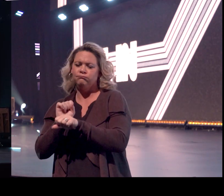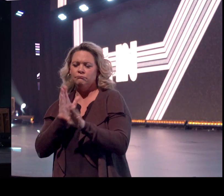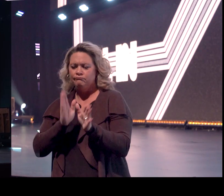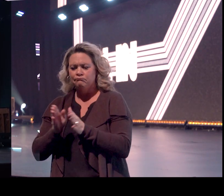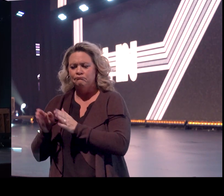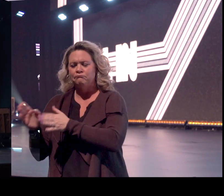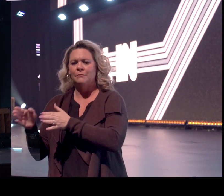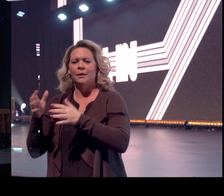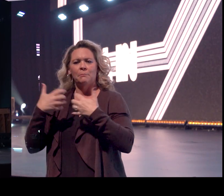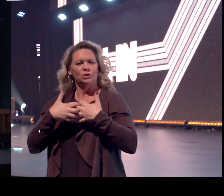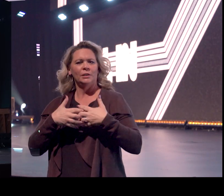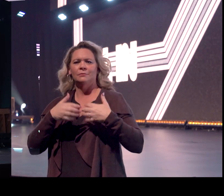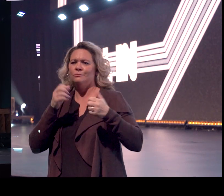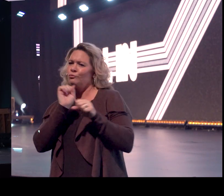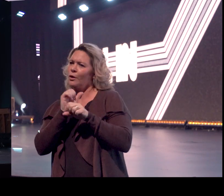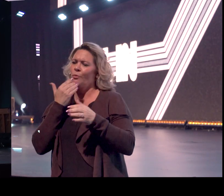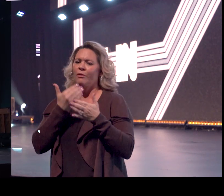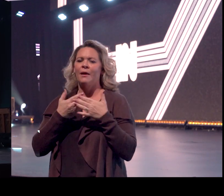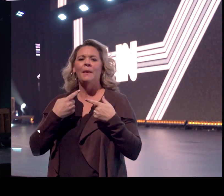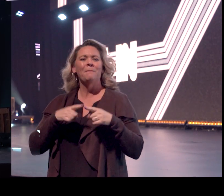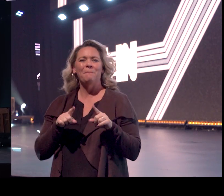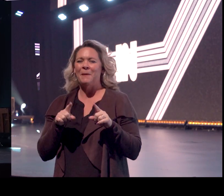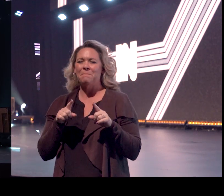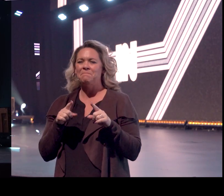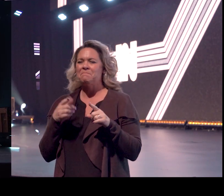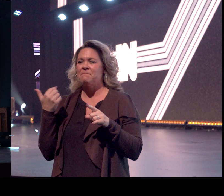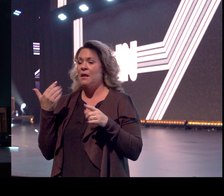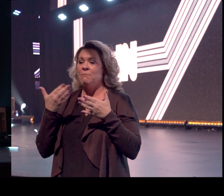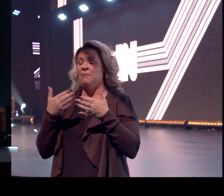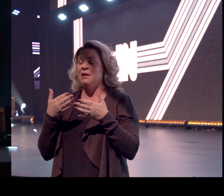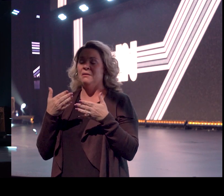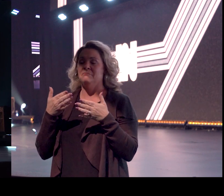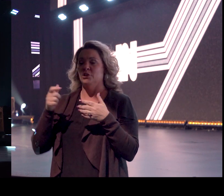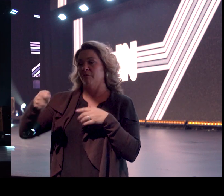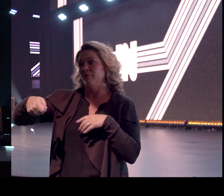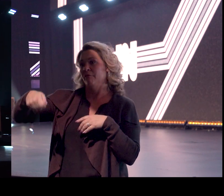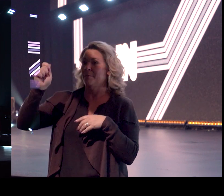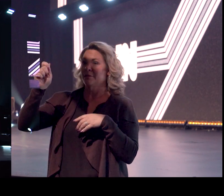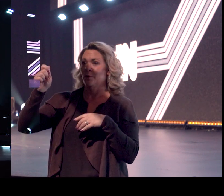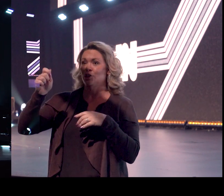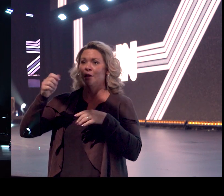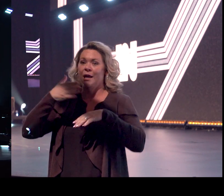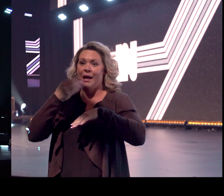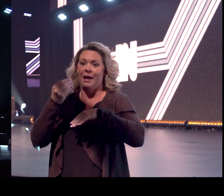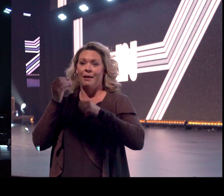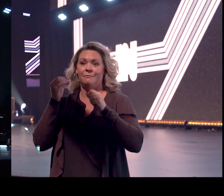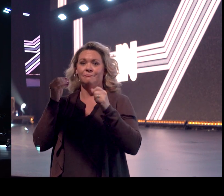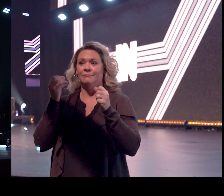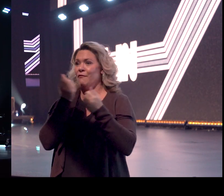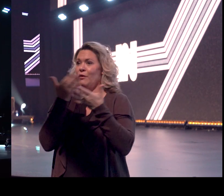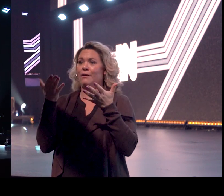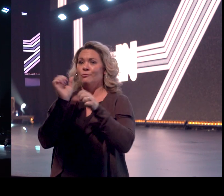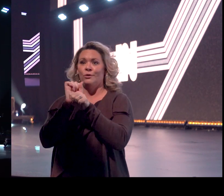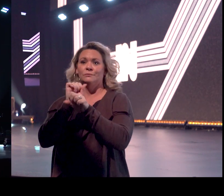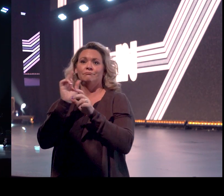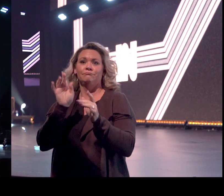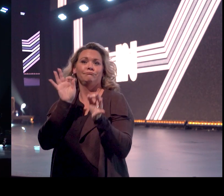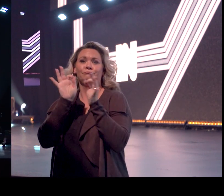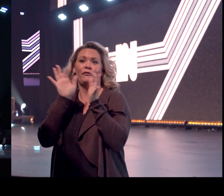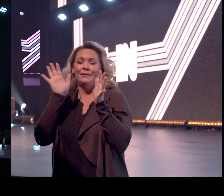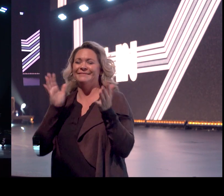say that to me before. Or like, you know, some of you think like, I just, you know, someone must just step on this campus and like flip a switch and it just happens.